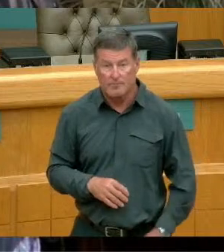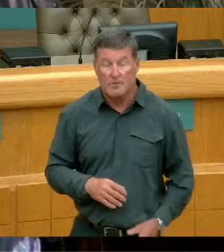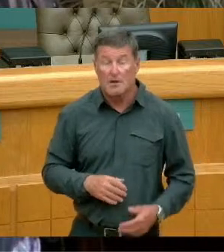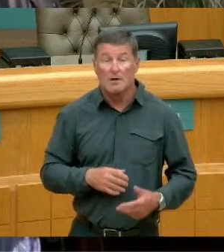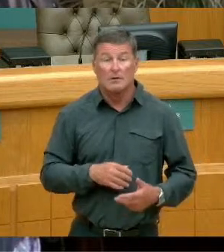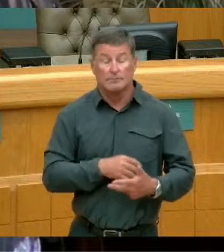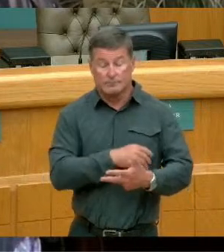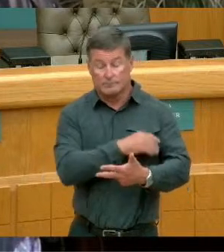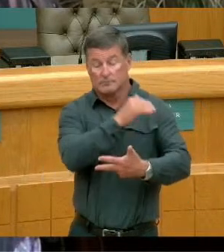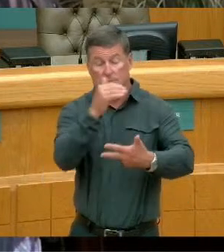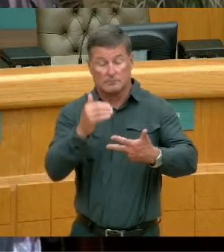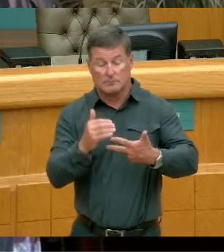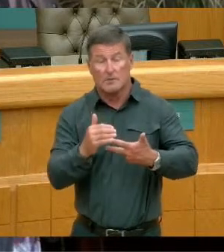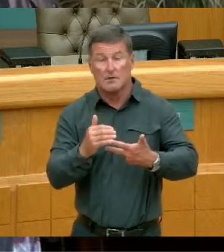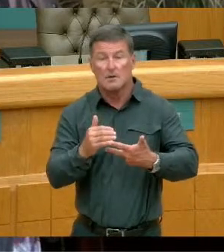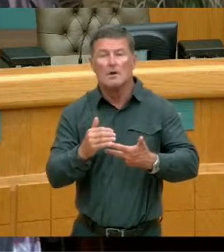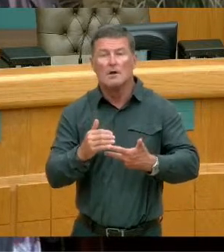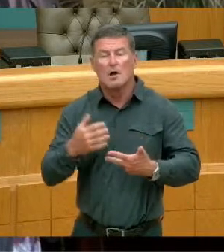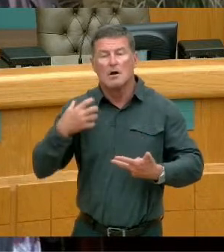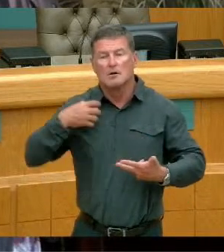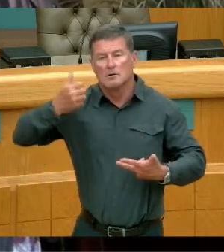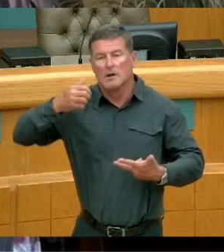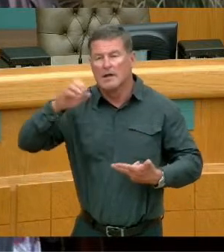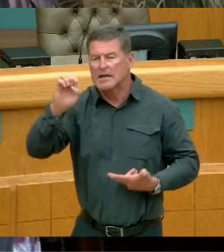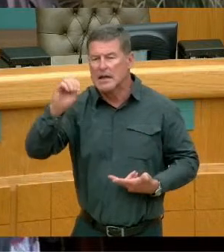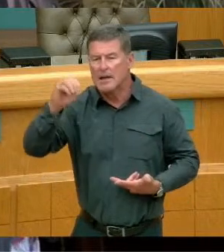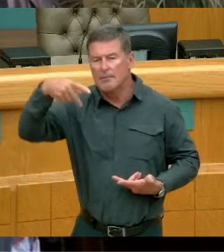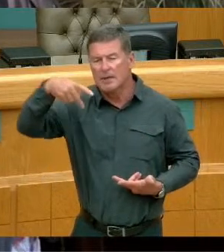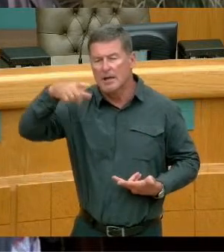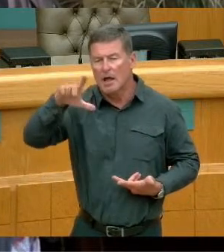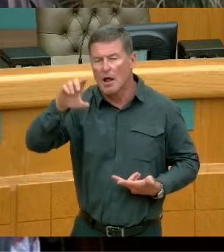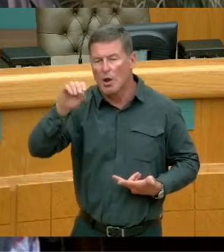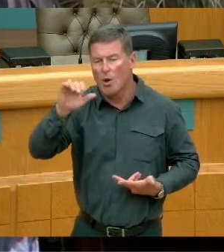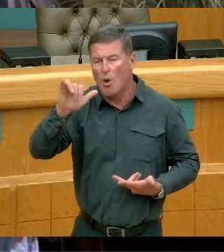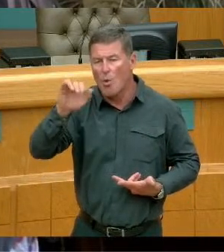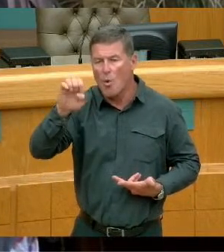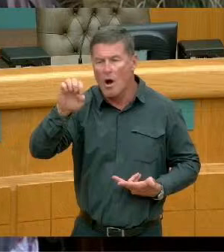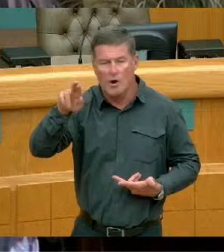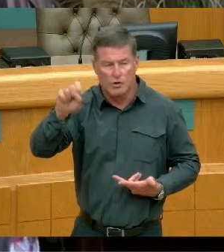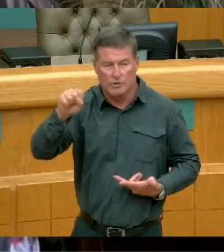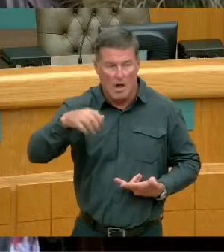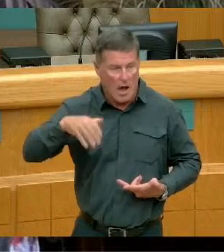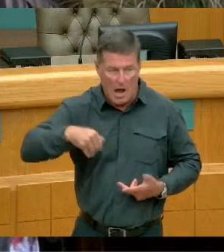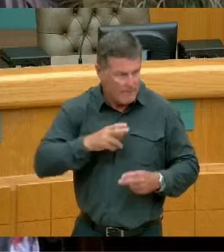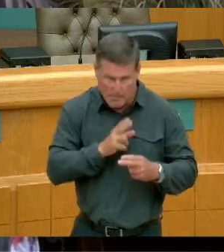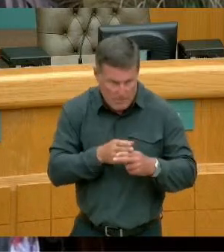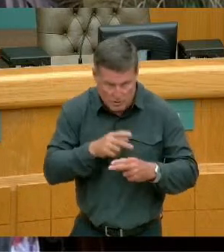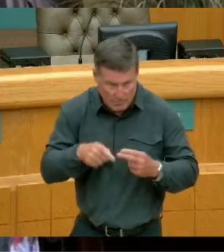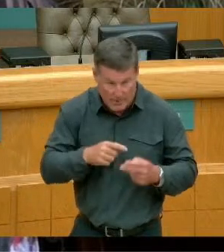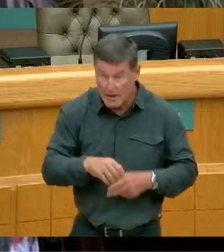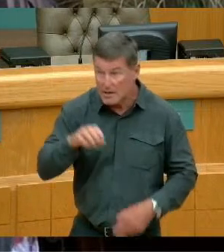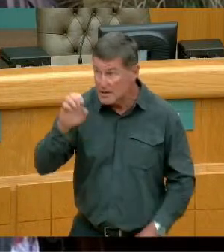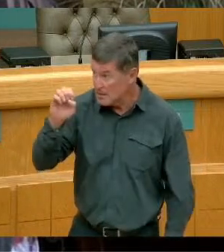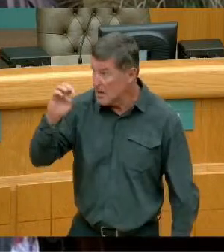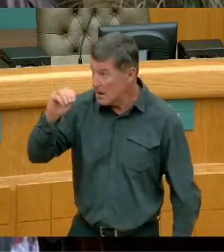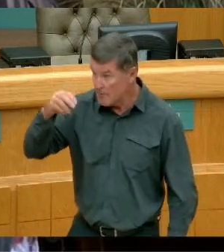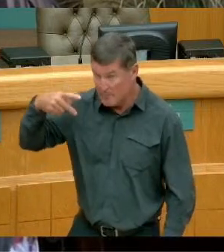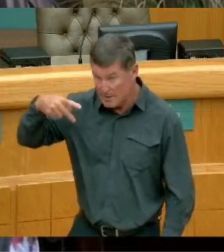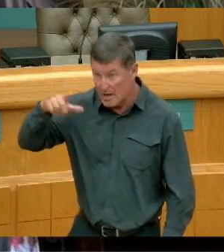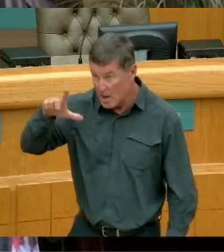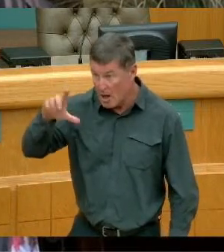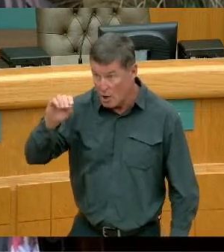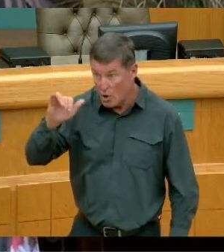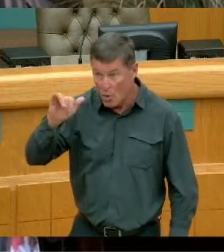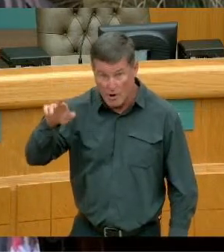second one is for employers. This is really important because I haven't mentioned anything about employers. So employers, I'm going to make it